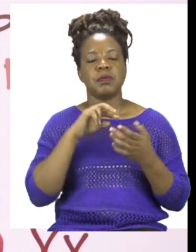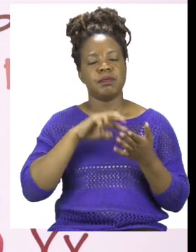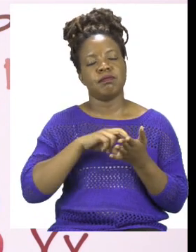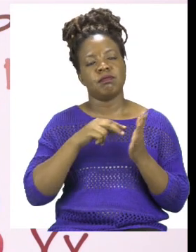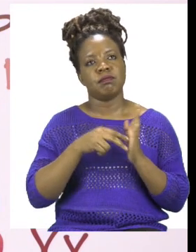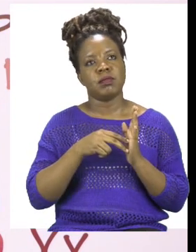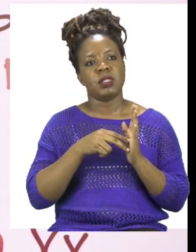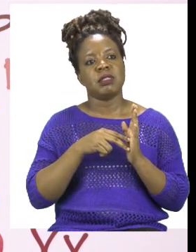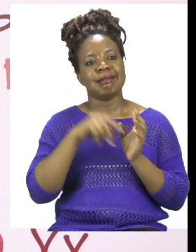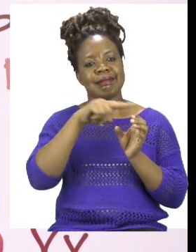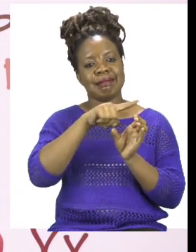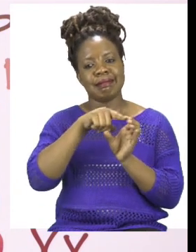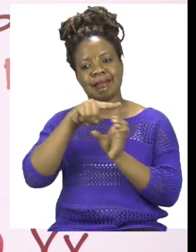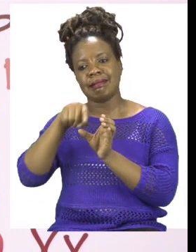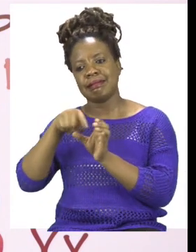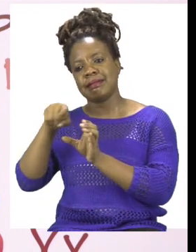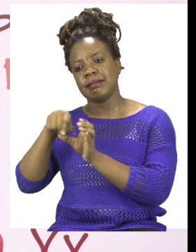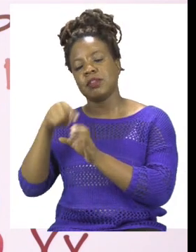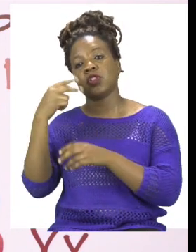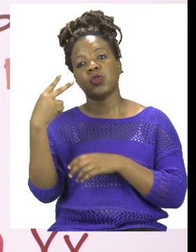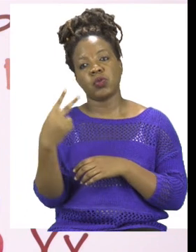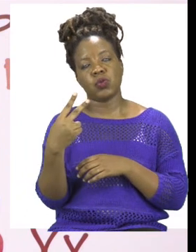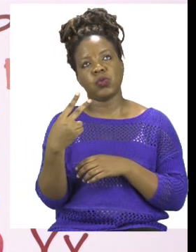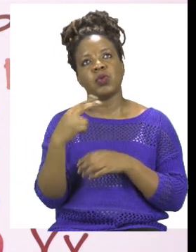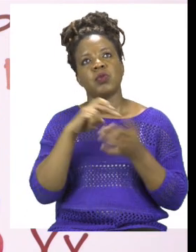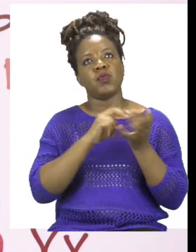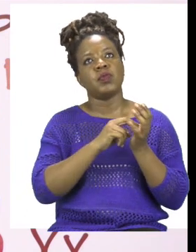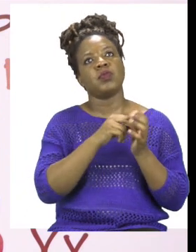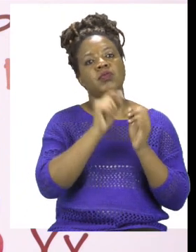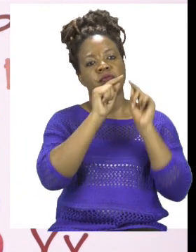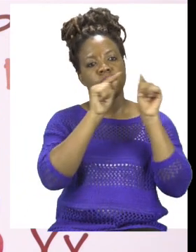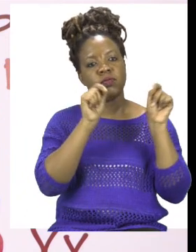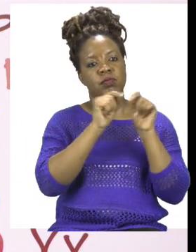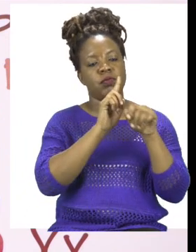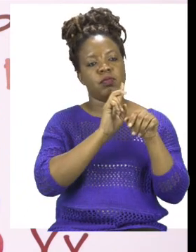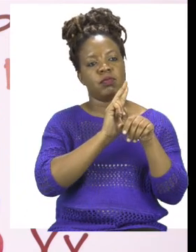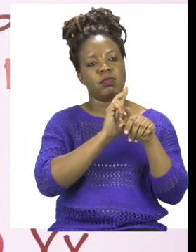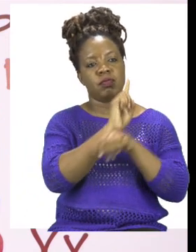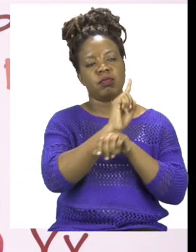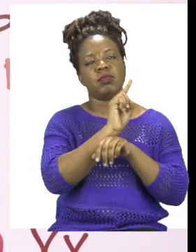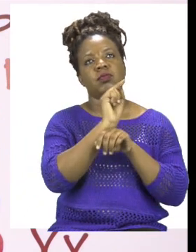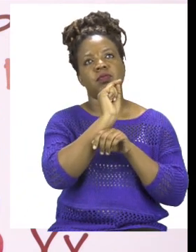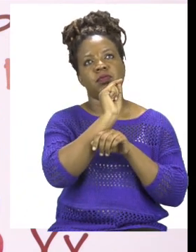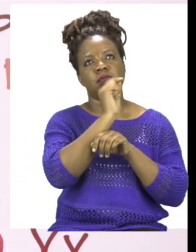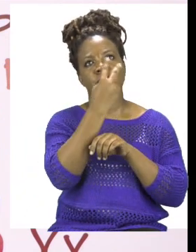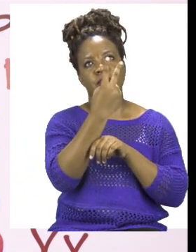us to say that our answer is two. So the sum now says